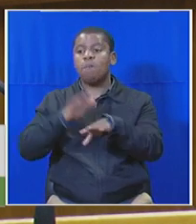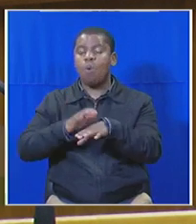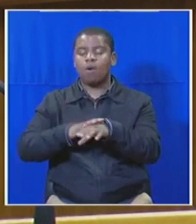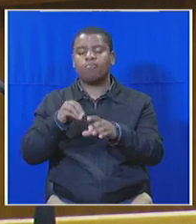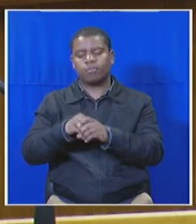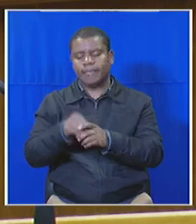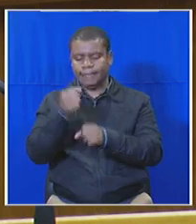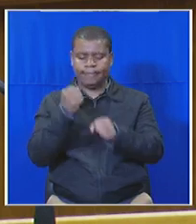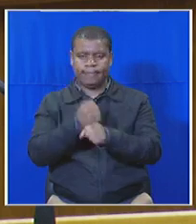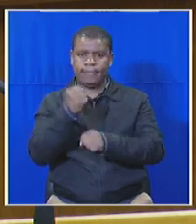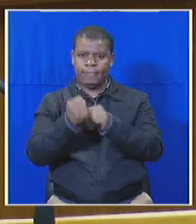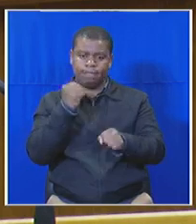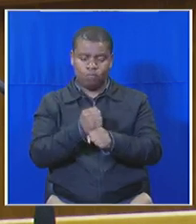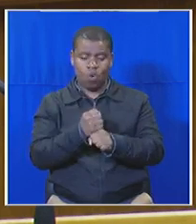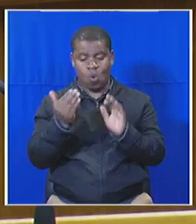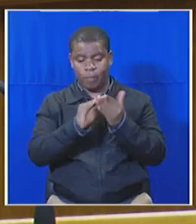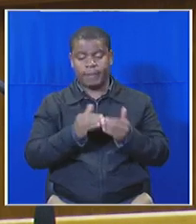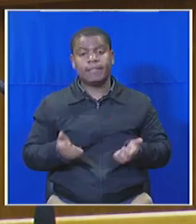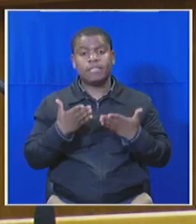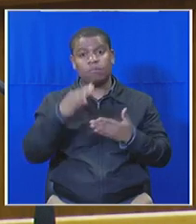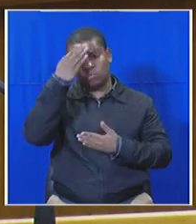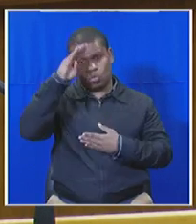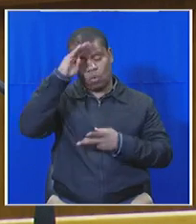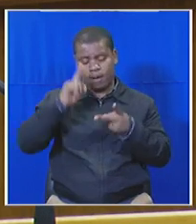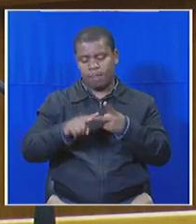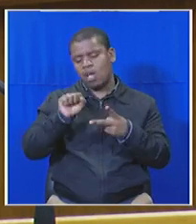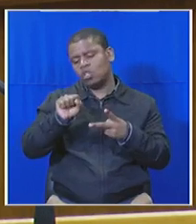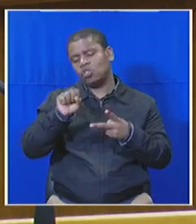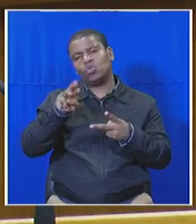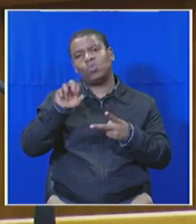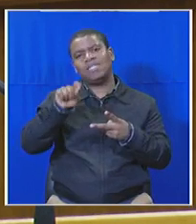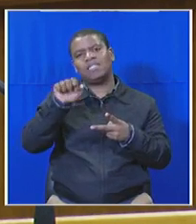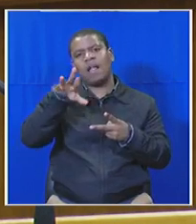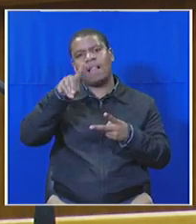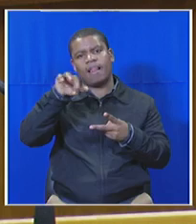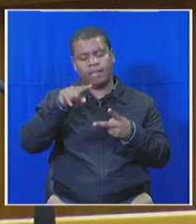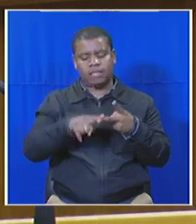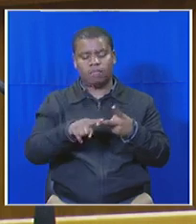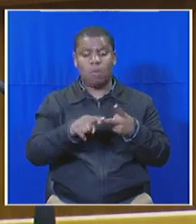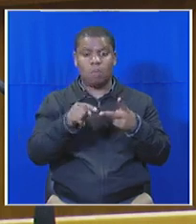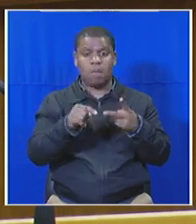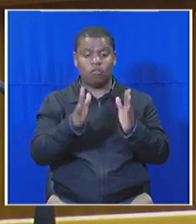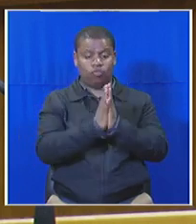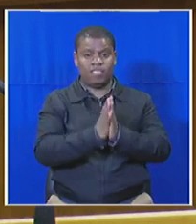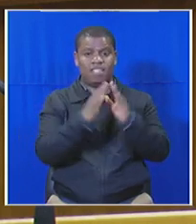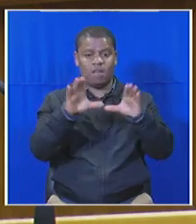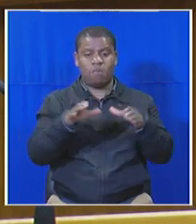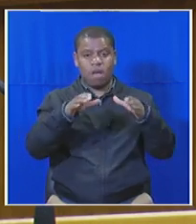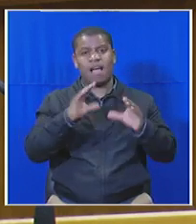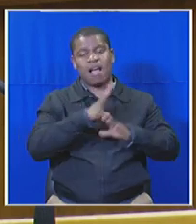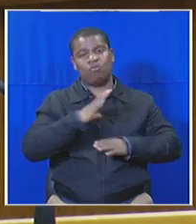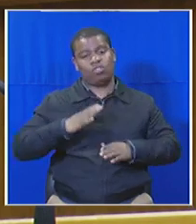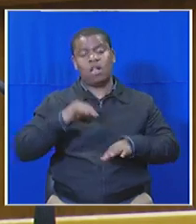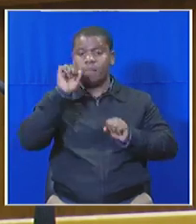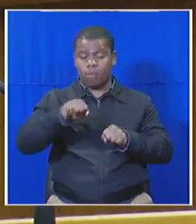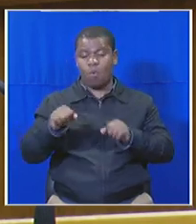years in ecumenical service in Botswana and Switzerland, working first for the Botswana Christian Council and later the World Council of